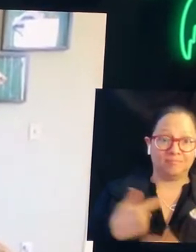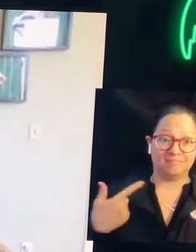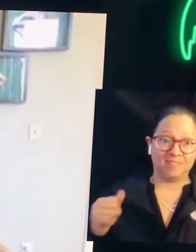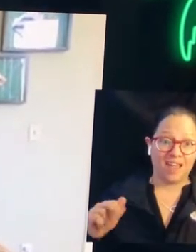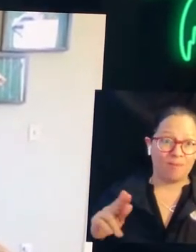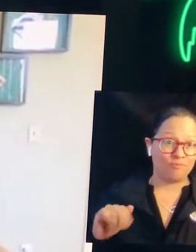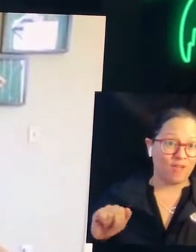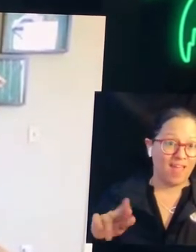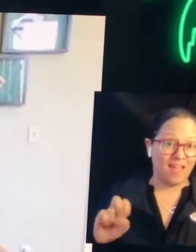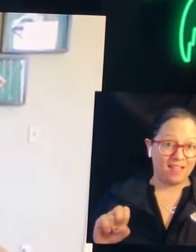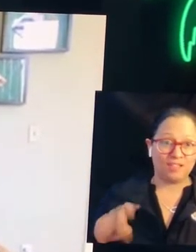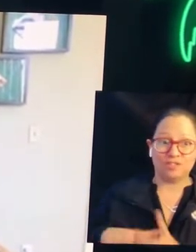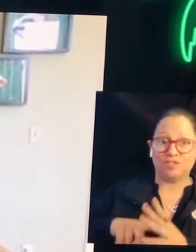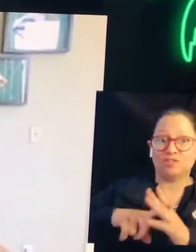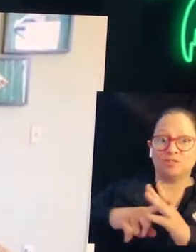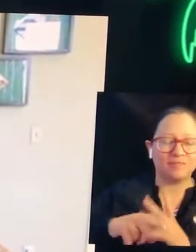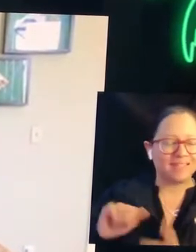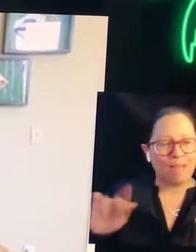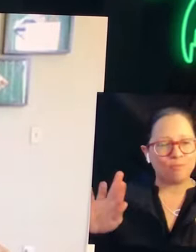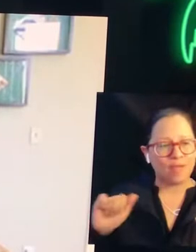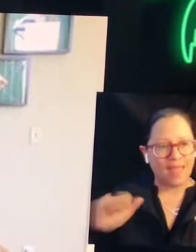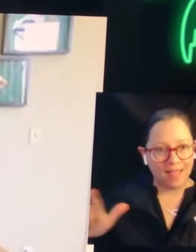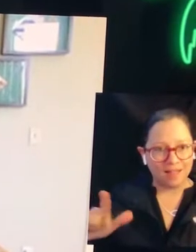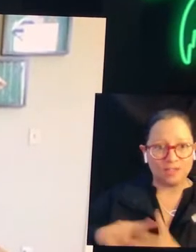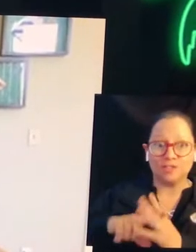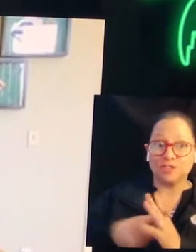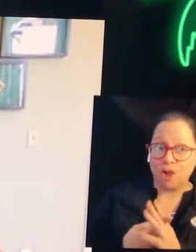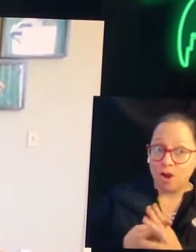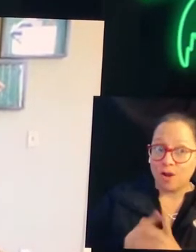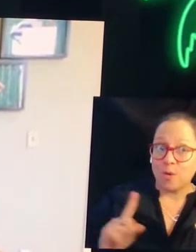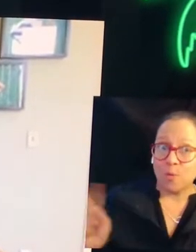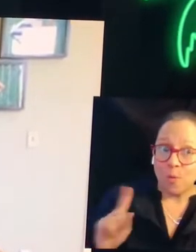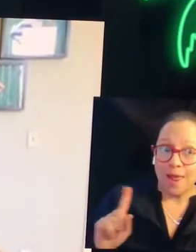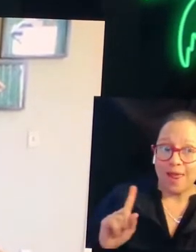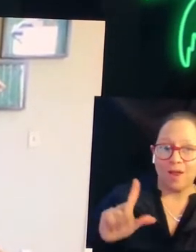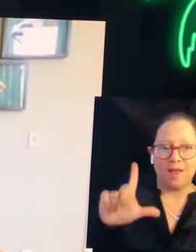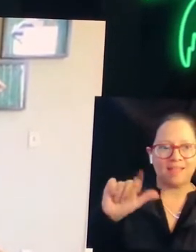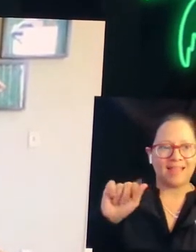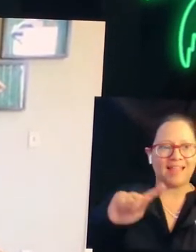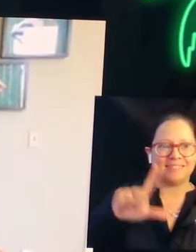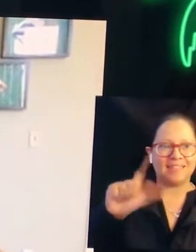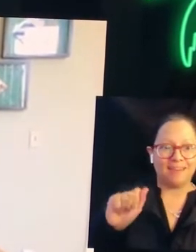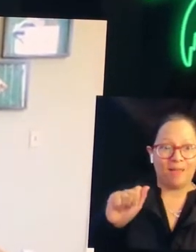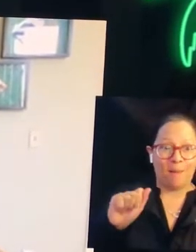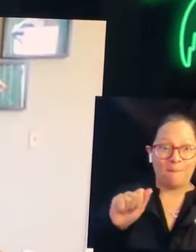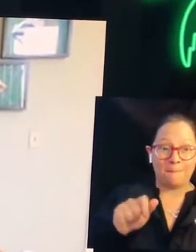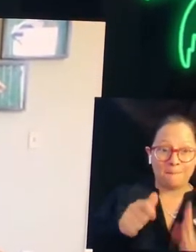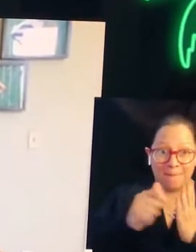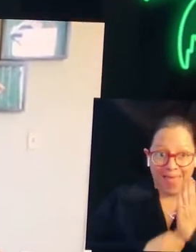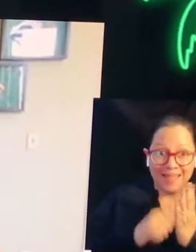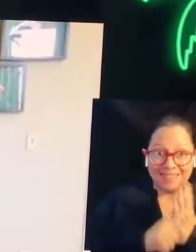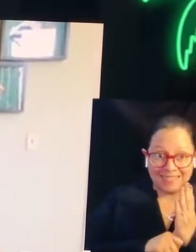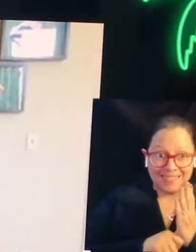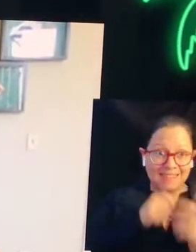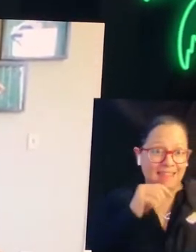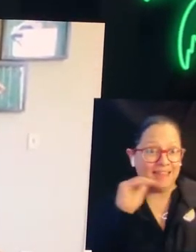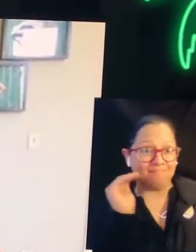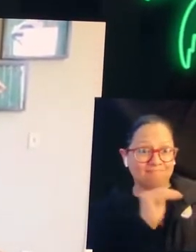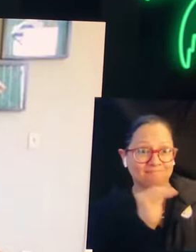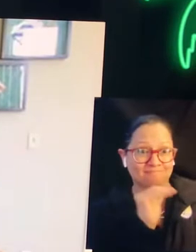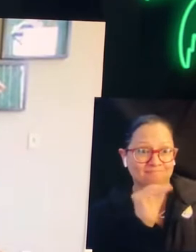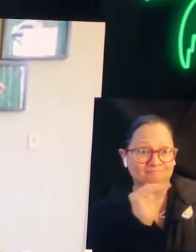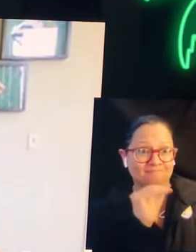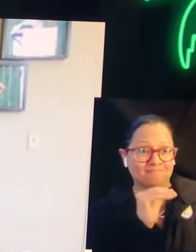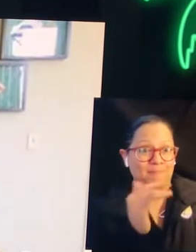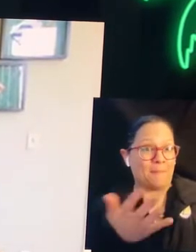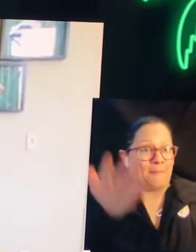founding publicists for Latina magazine and convinced the outlet to give then up-and-coming actress